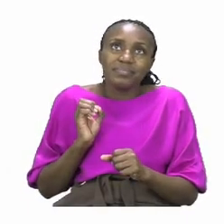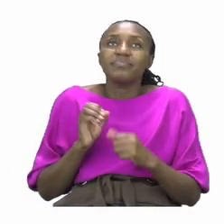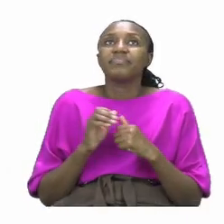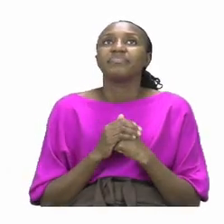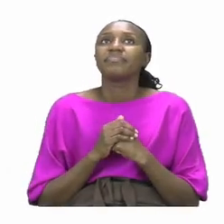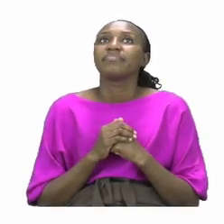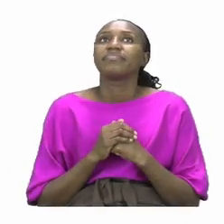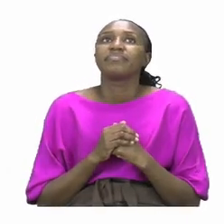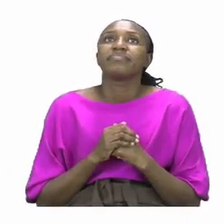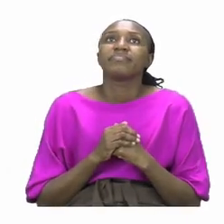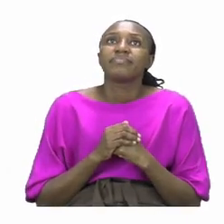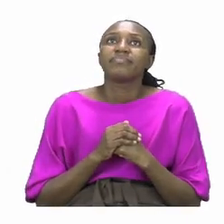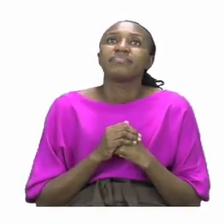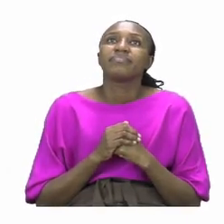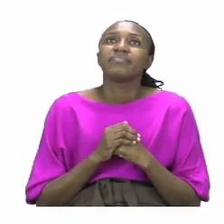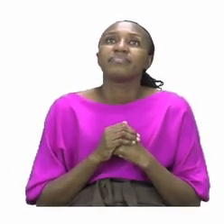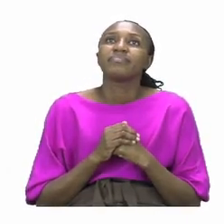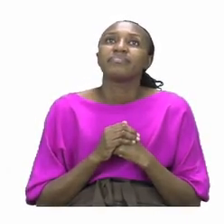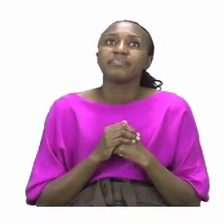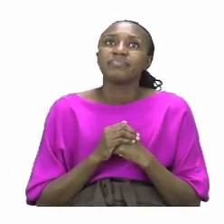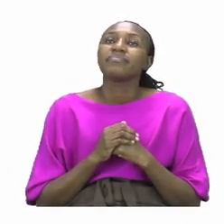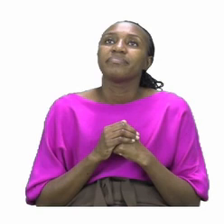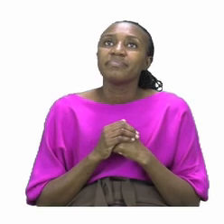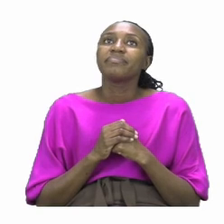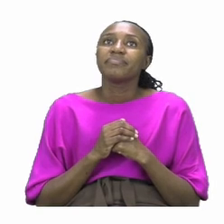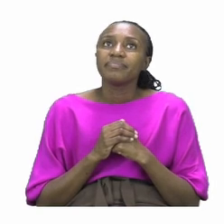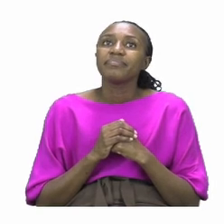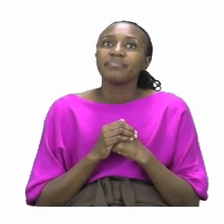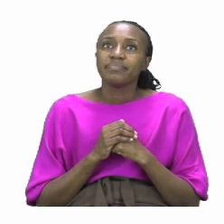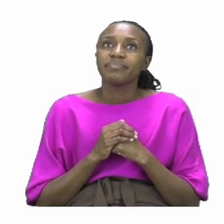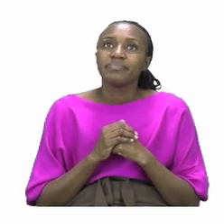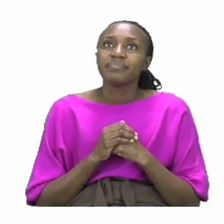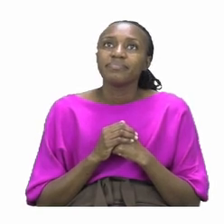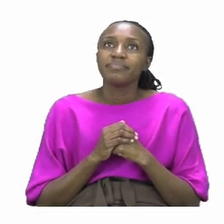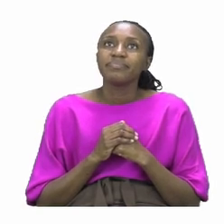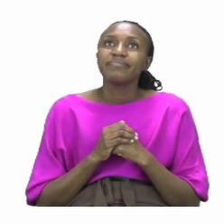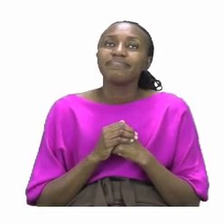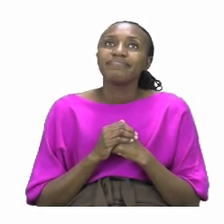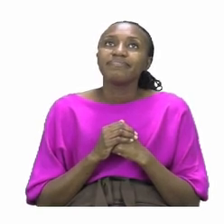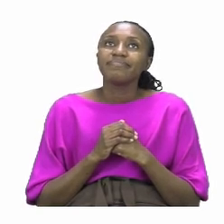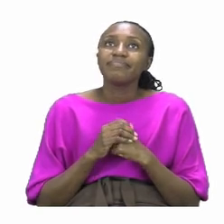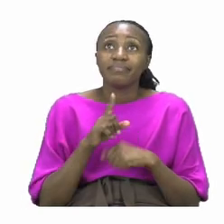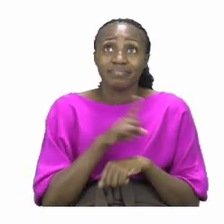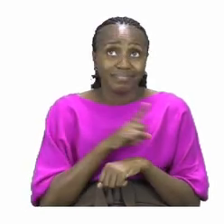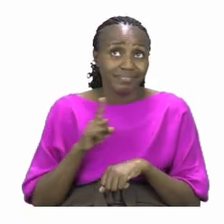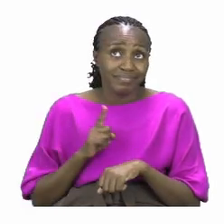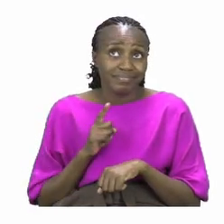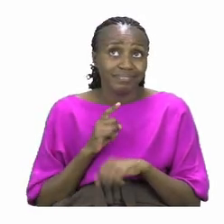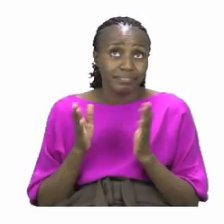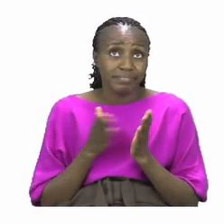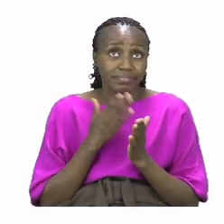On page 11, actually, because 10 is when you're going to cut out. On page 11, we're going